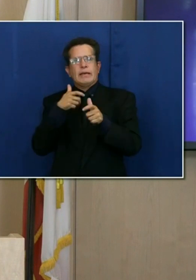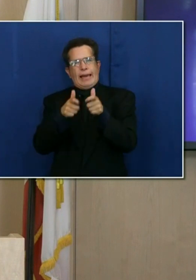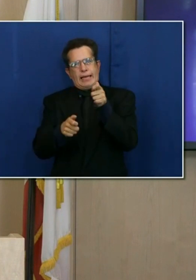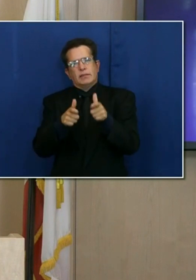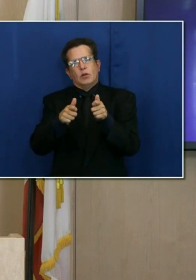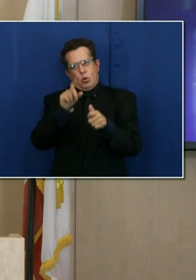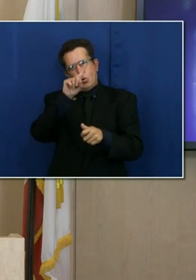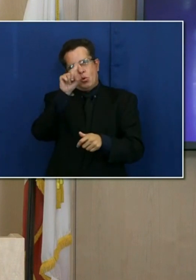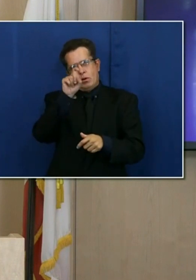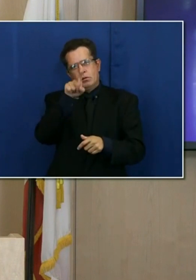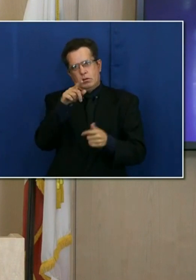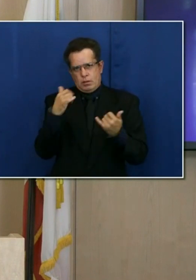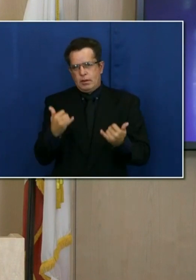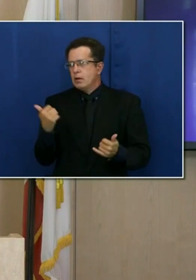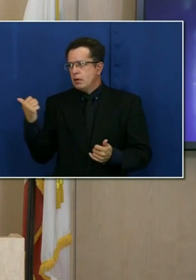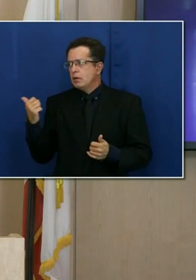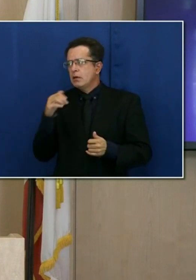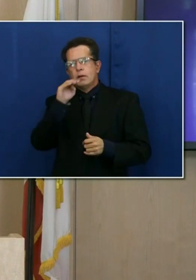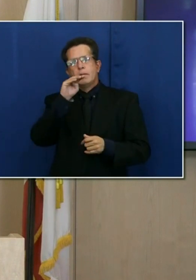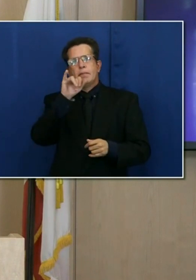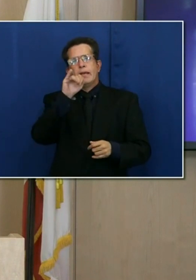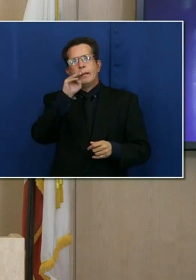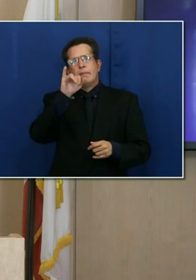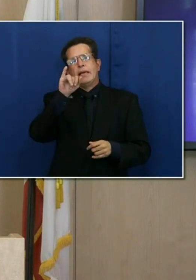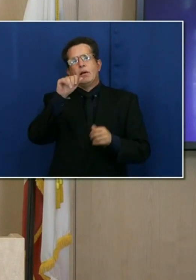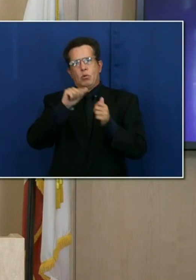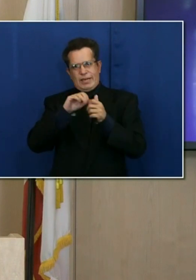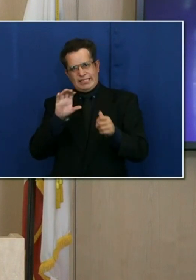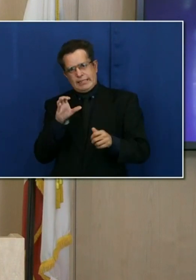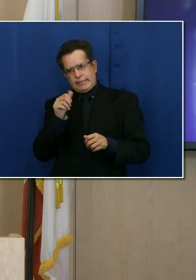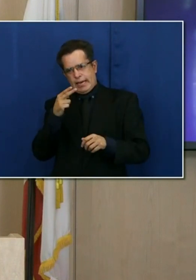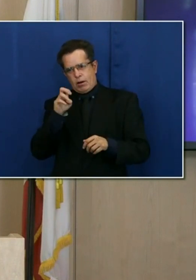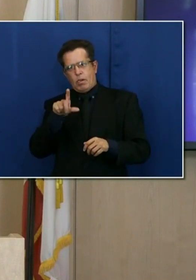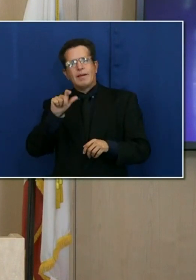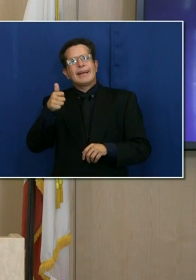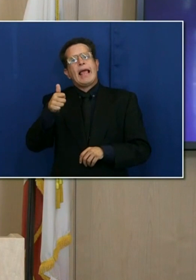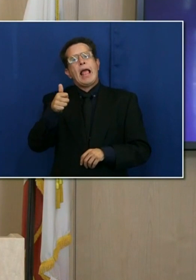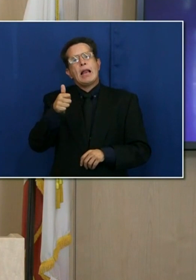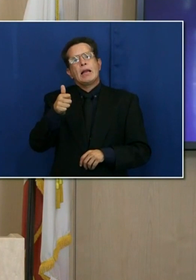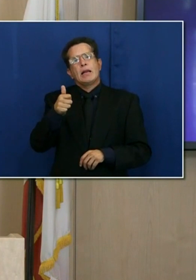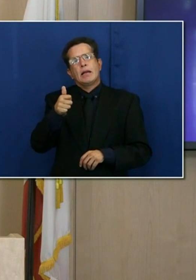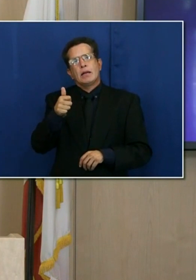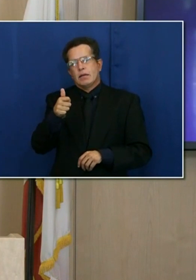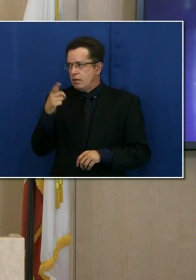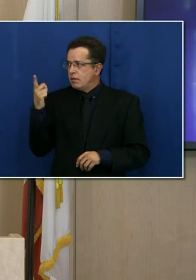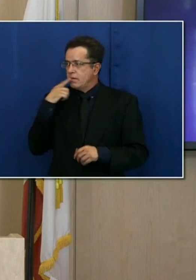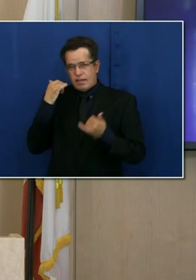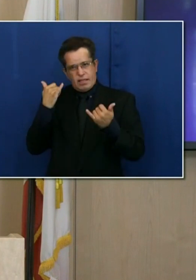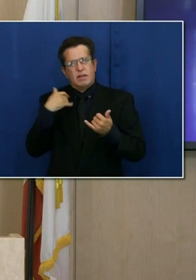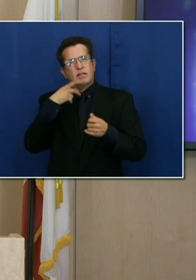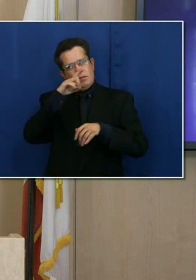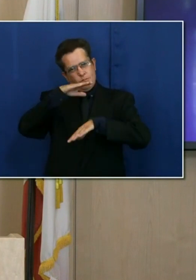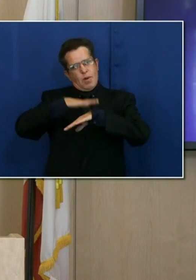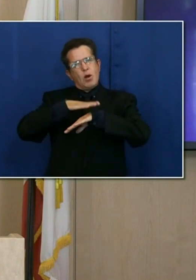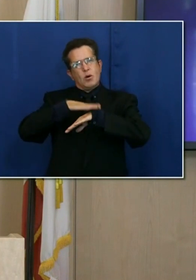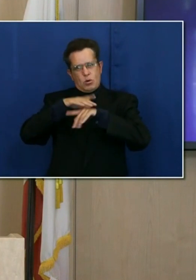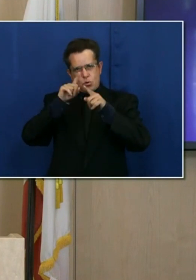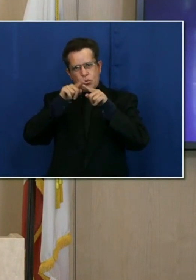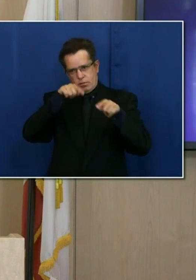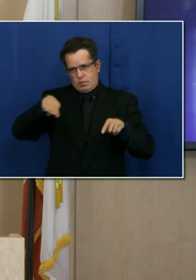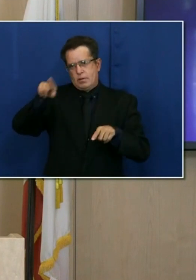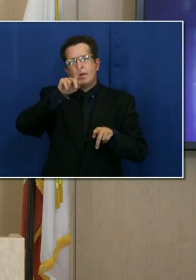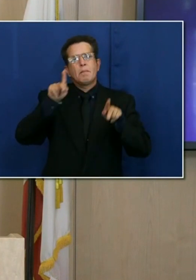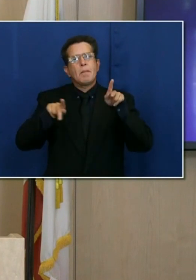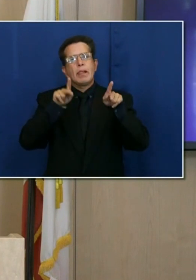read. And this one is from Mimi Alcala with Channel 10, ABC. No matter how many times you urge the public to wear a mask and avoid